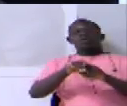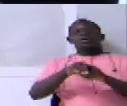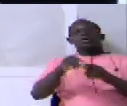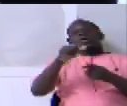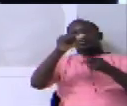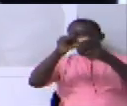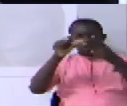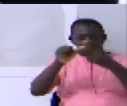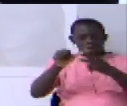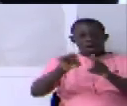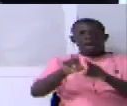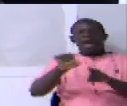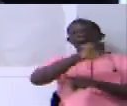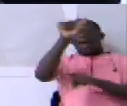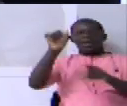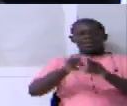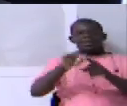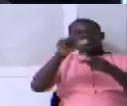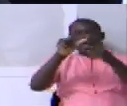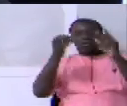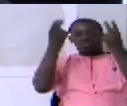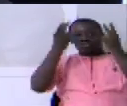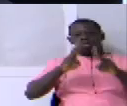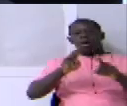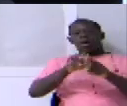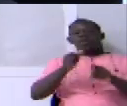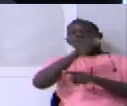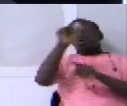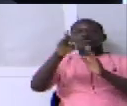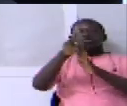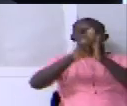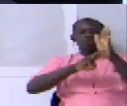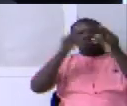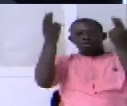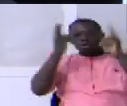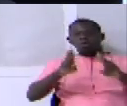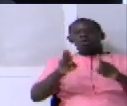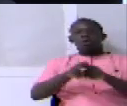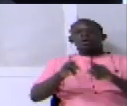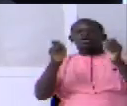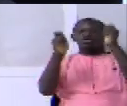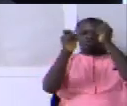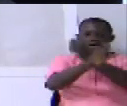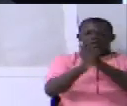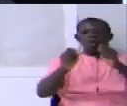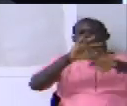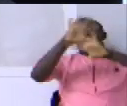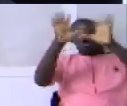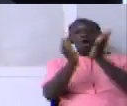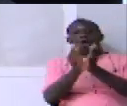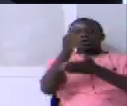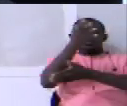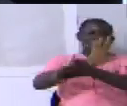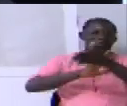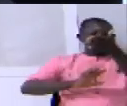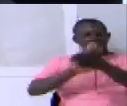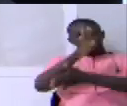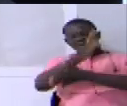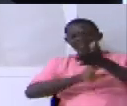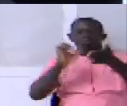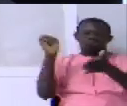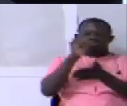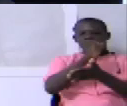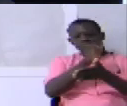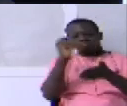regulations that Council referred to, turn them all into sing-songs, and then have every prisoner just singing those things. So you guys